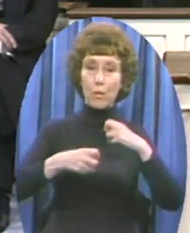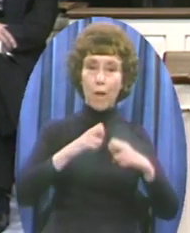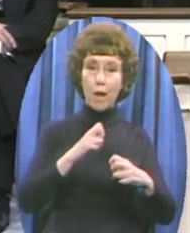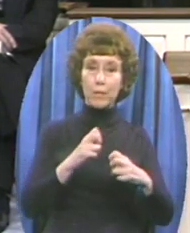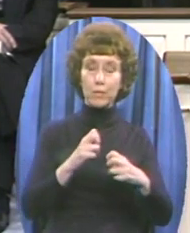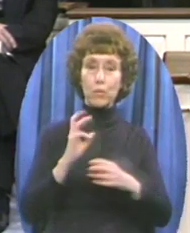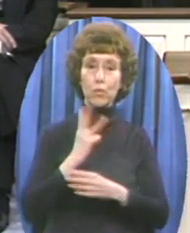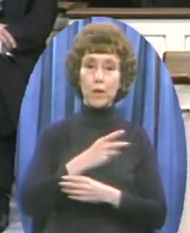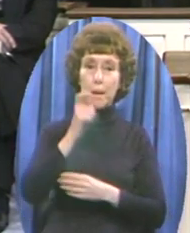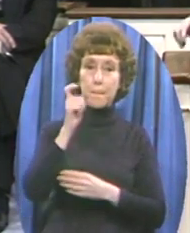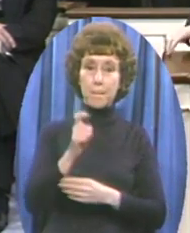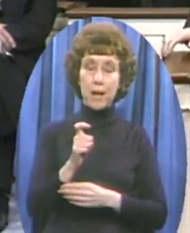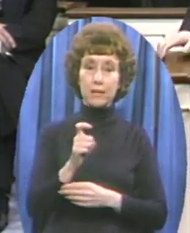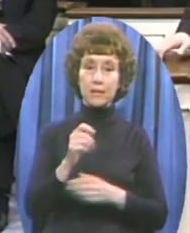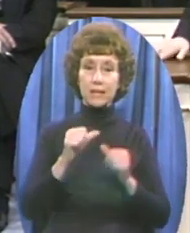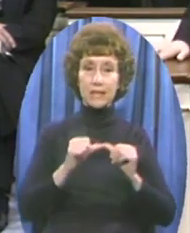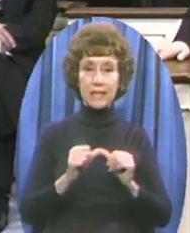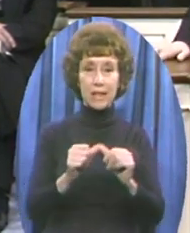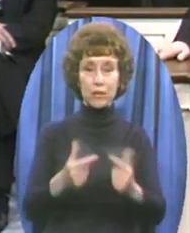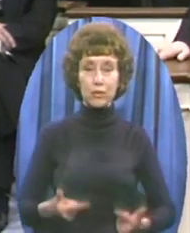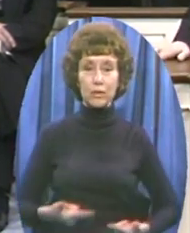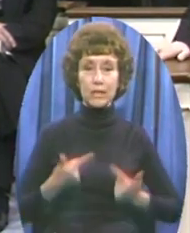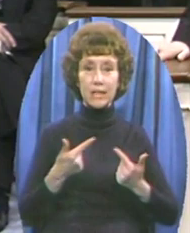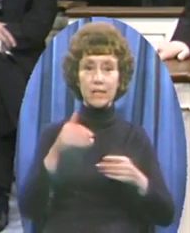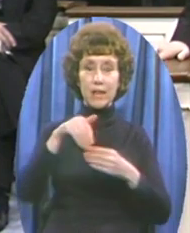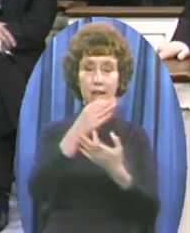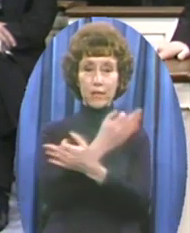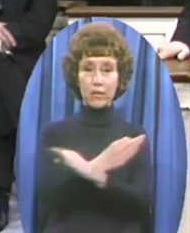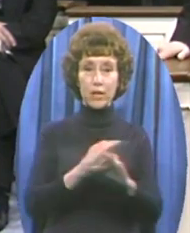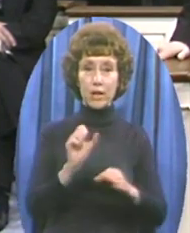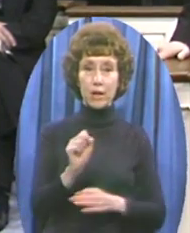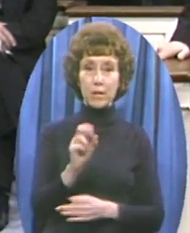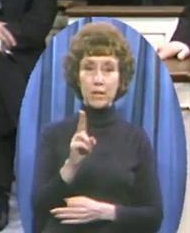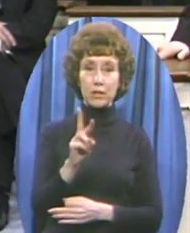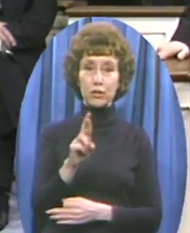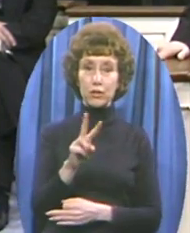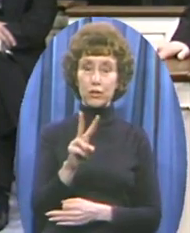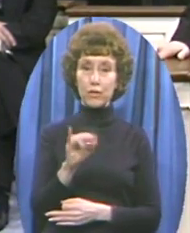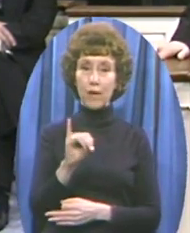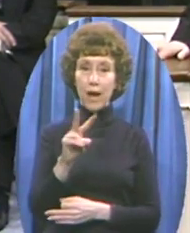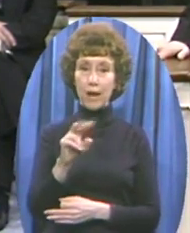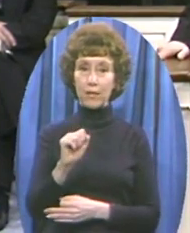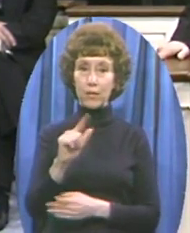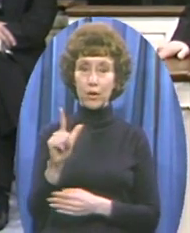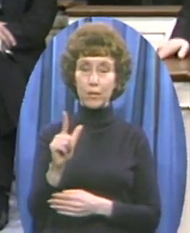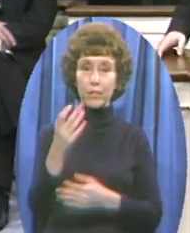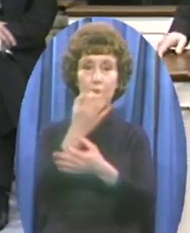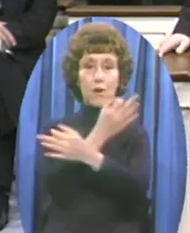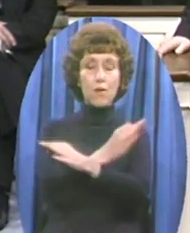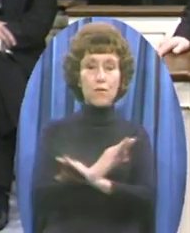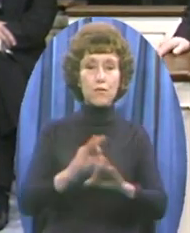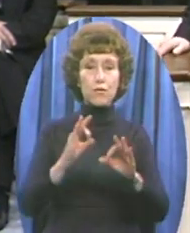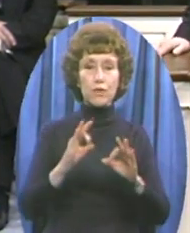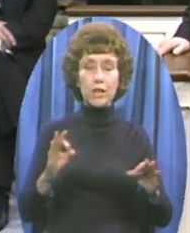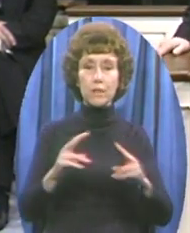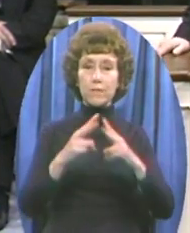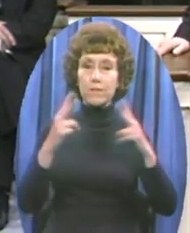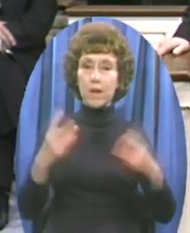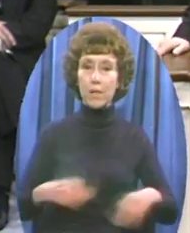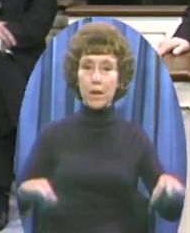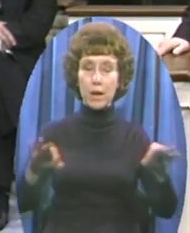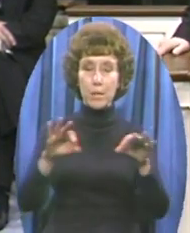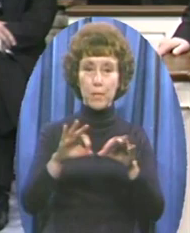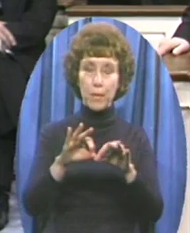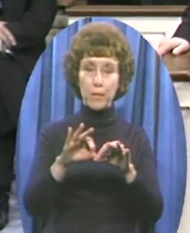game. You know, the freedom is the basic moral issue of them all. No one in Afghanistan today is talking